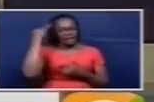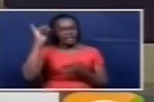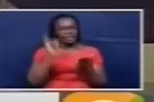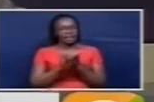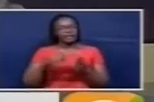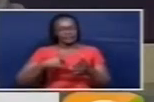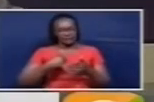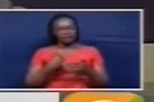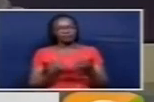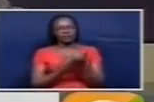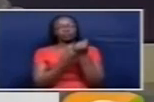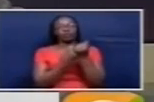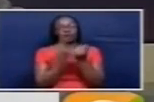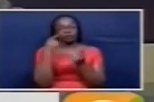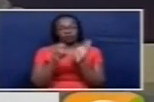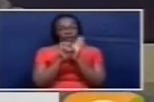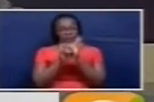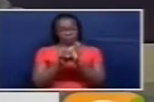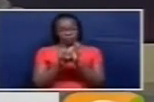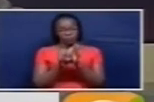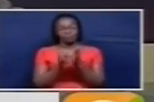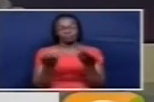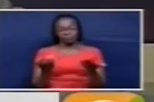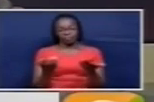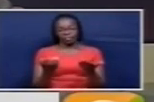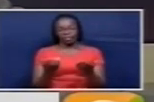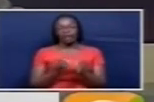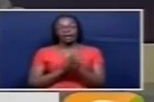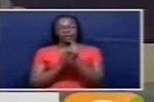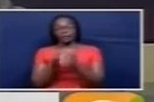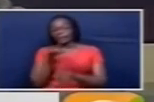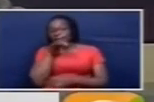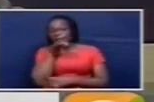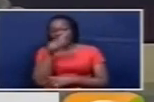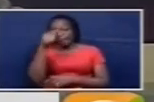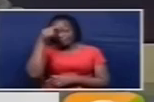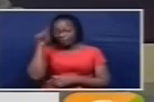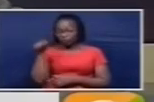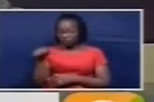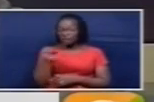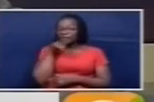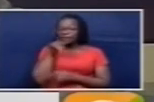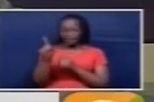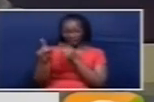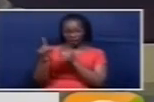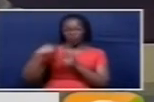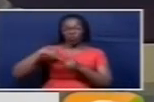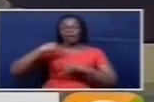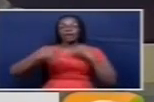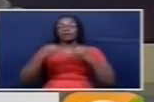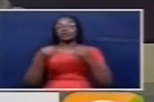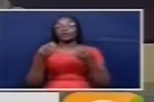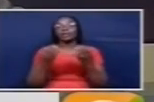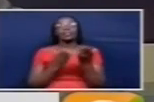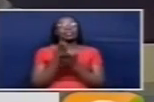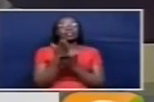with. For example, our party leader, Honorable Raila Amolo Odinga, it is because of him that now we are enjoying the Bill of Rights. It's because of